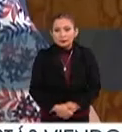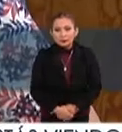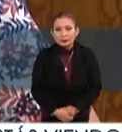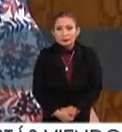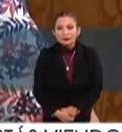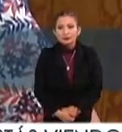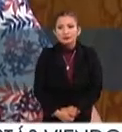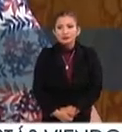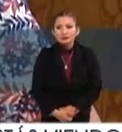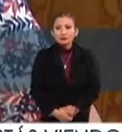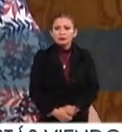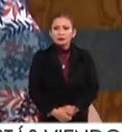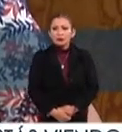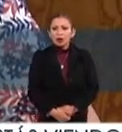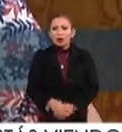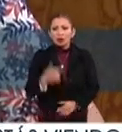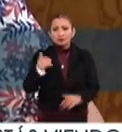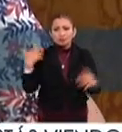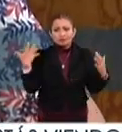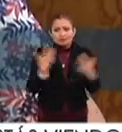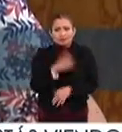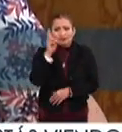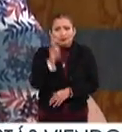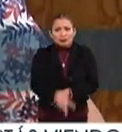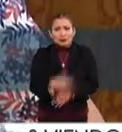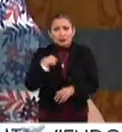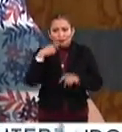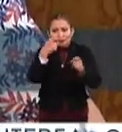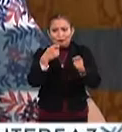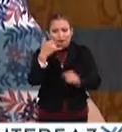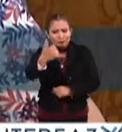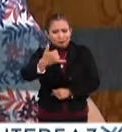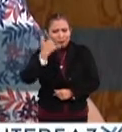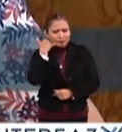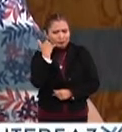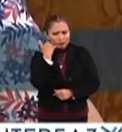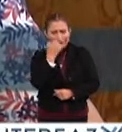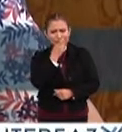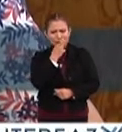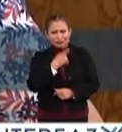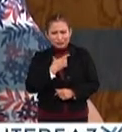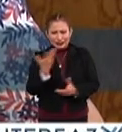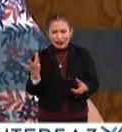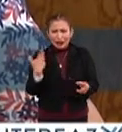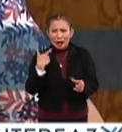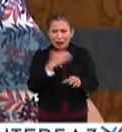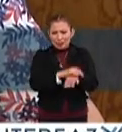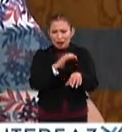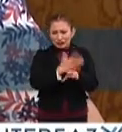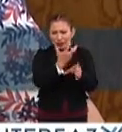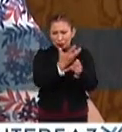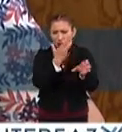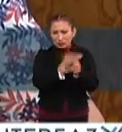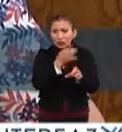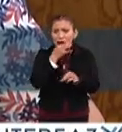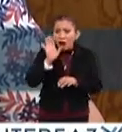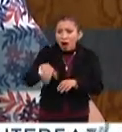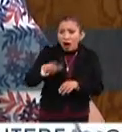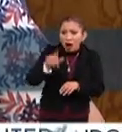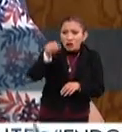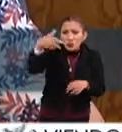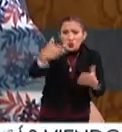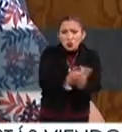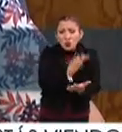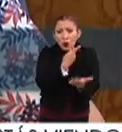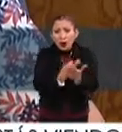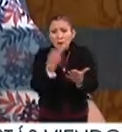was totally surprised when I got the phone call from a colleague in the United States telling me I had won